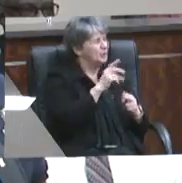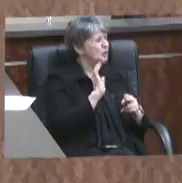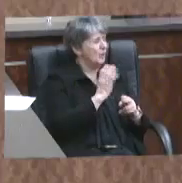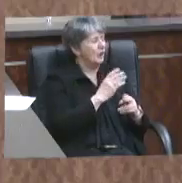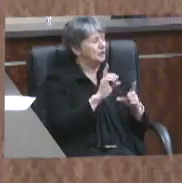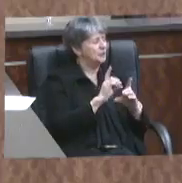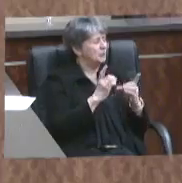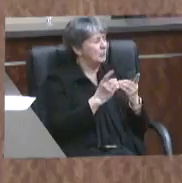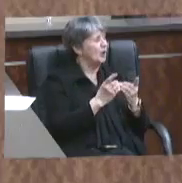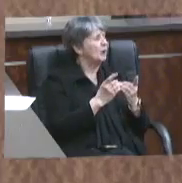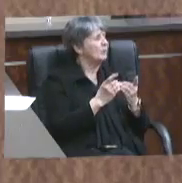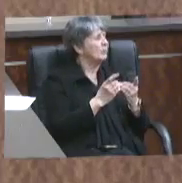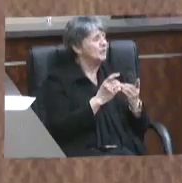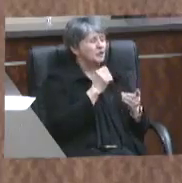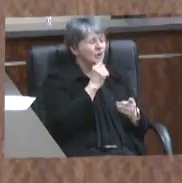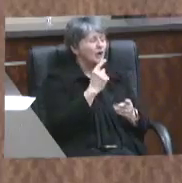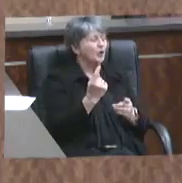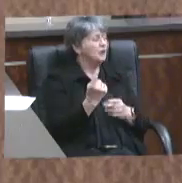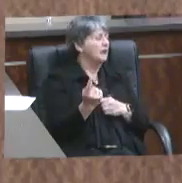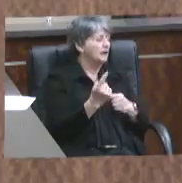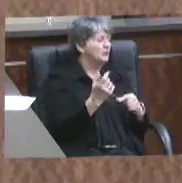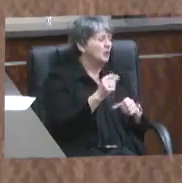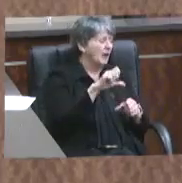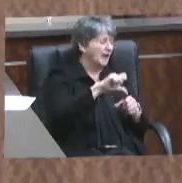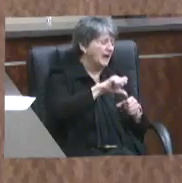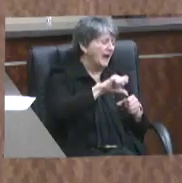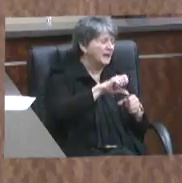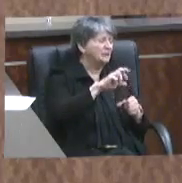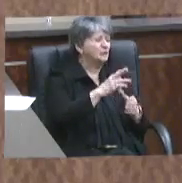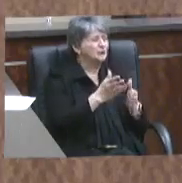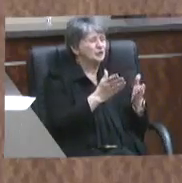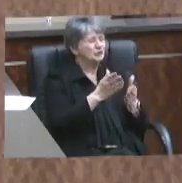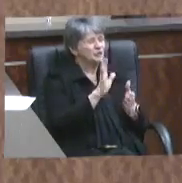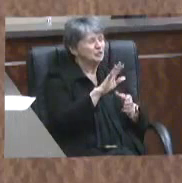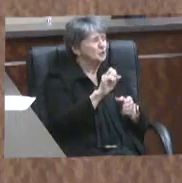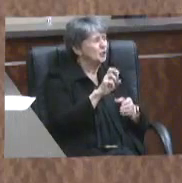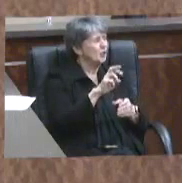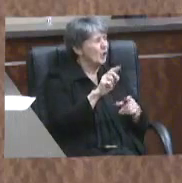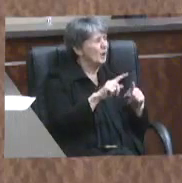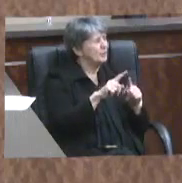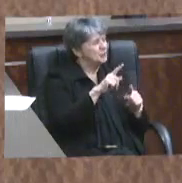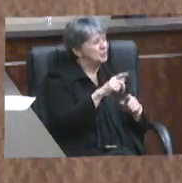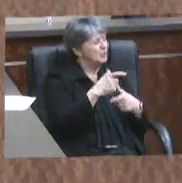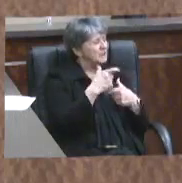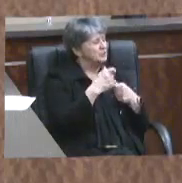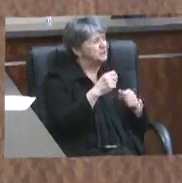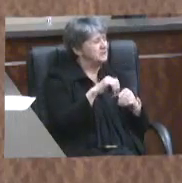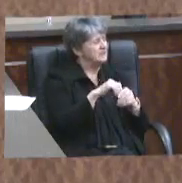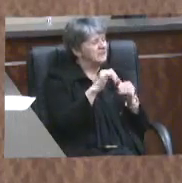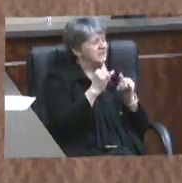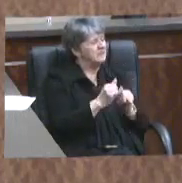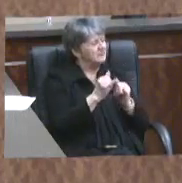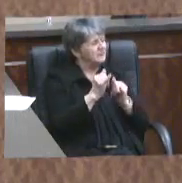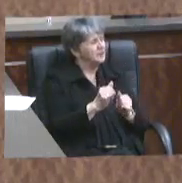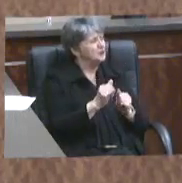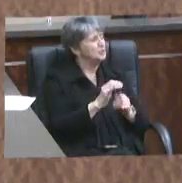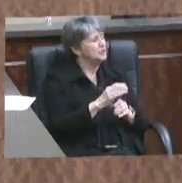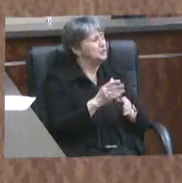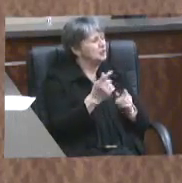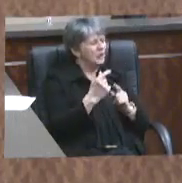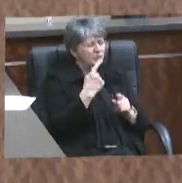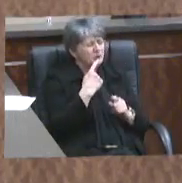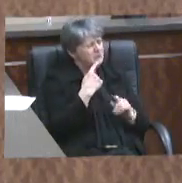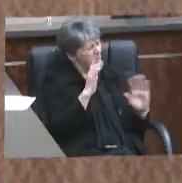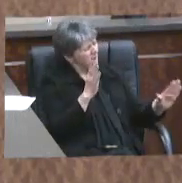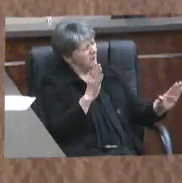our yard to get gas or to service your car, but you are interested in individual. You come and you ask us, how are